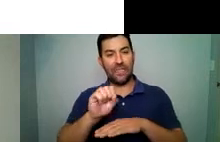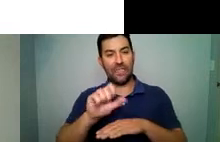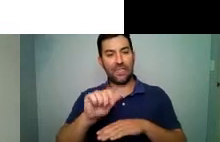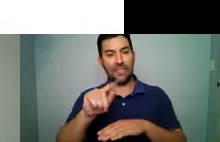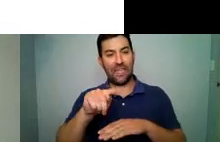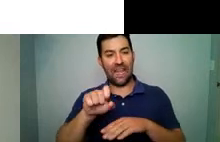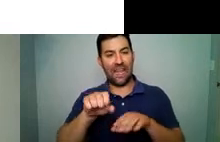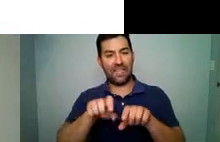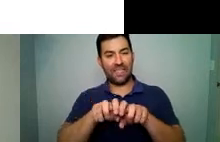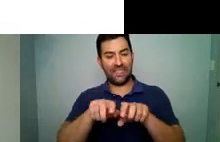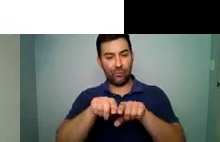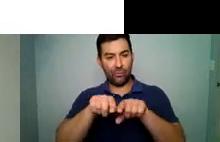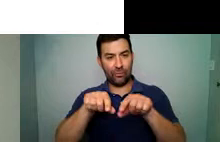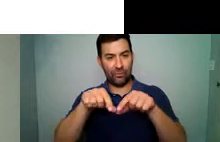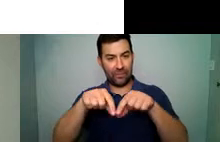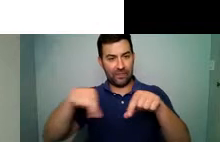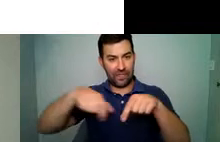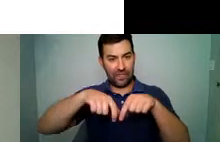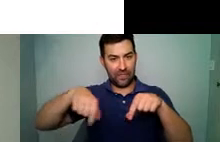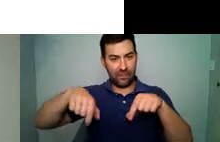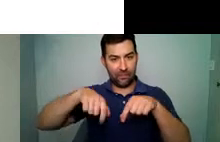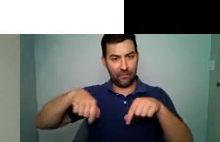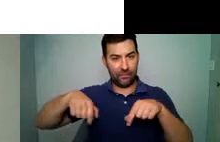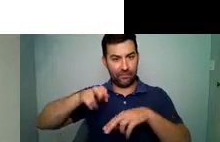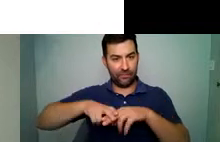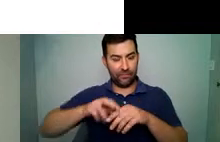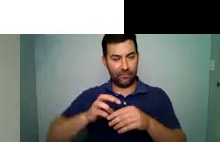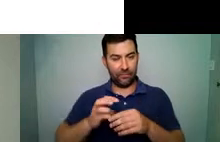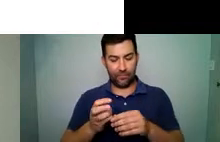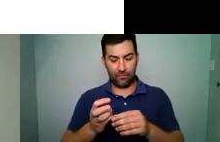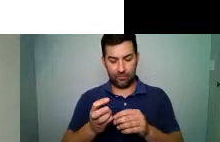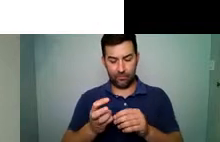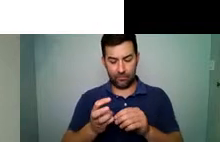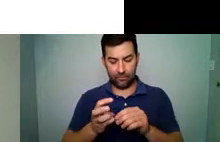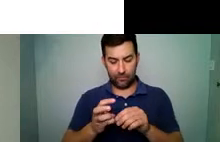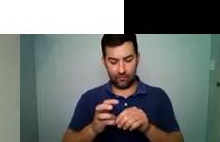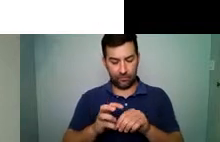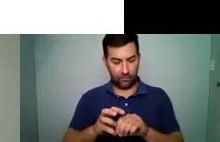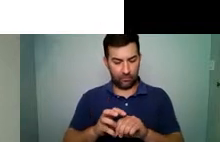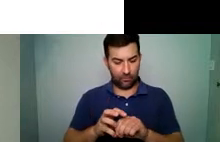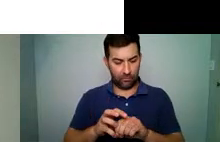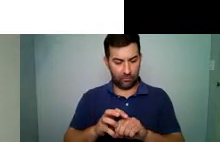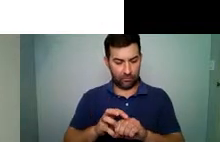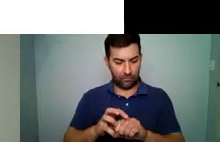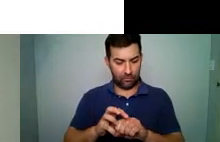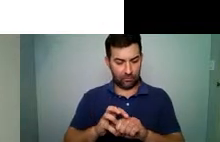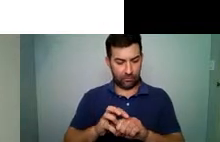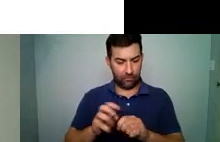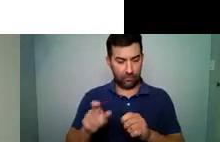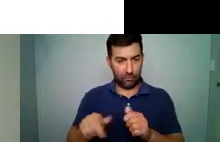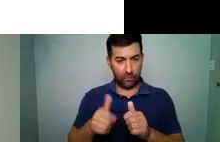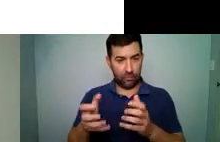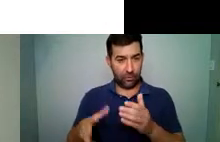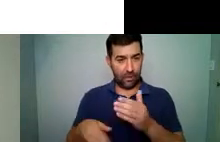for example. Is there anything else you'd like to add about that, Breen or Maura?